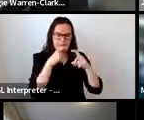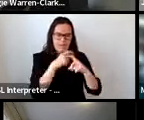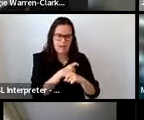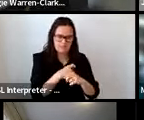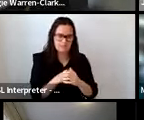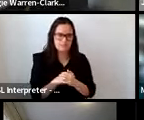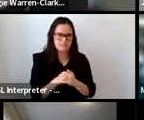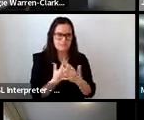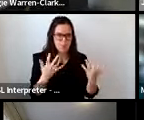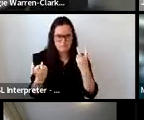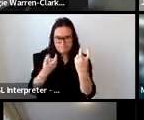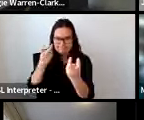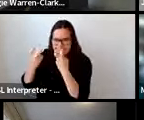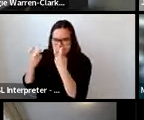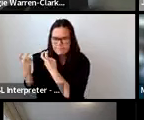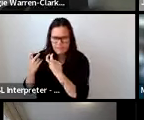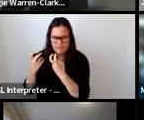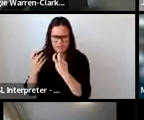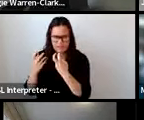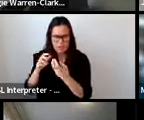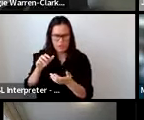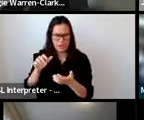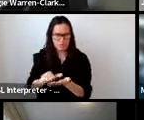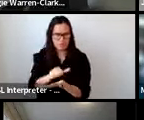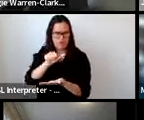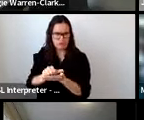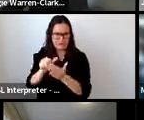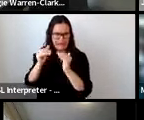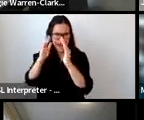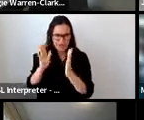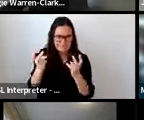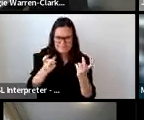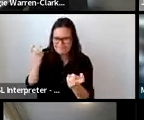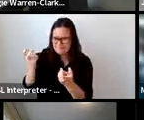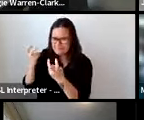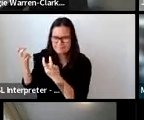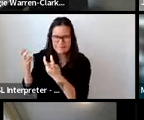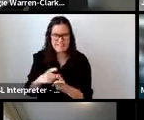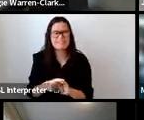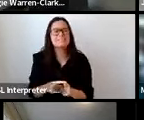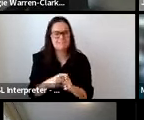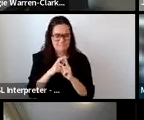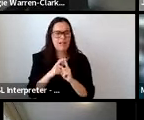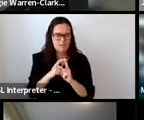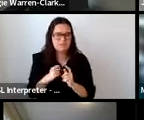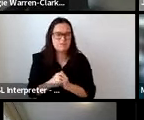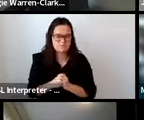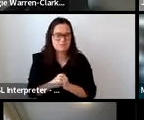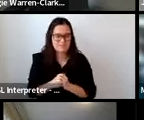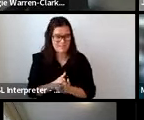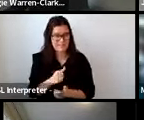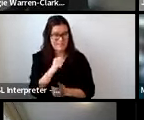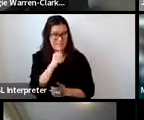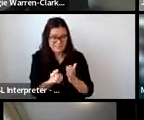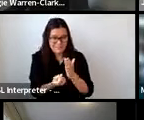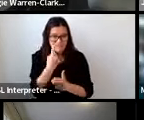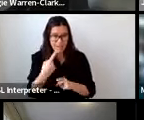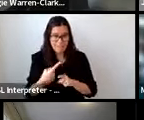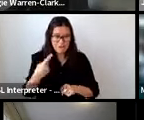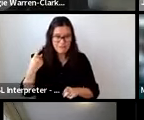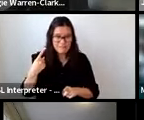suitable for him is just really hard, especially in an emergency situation,